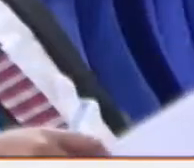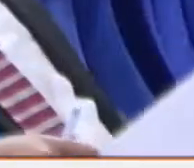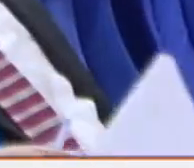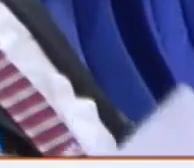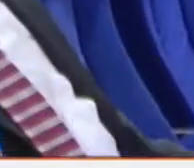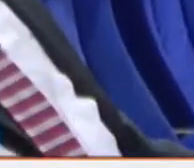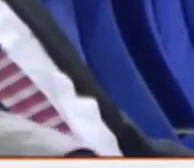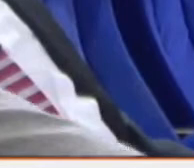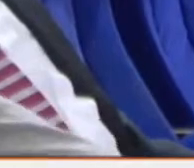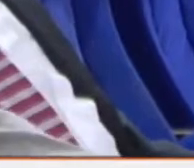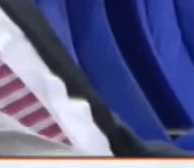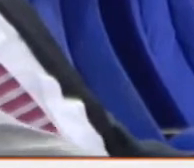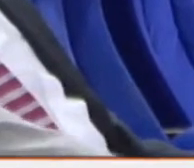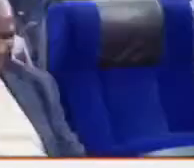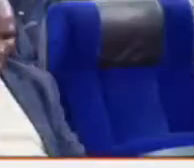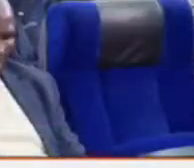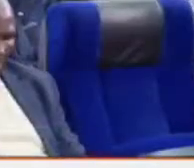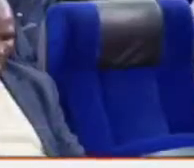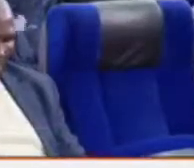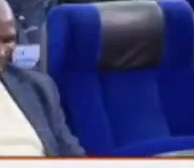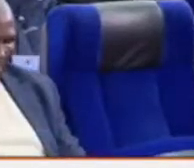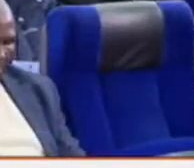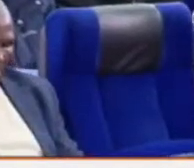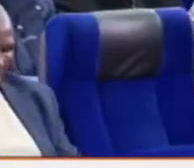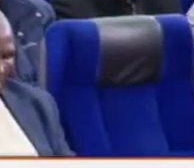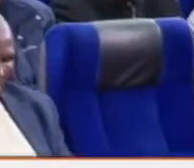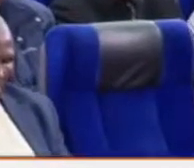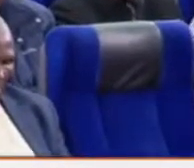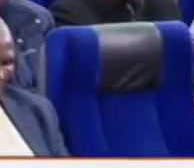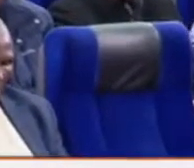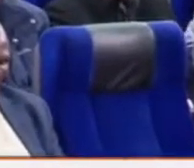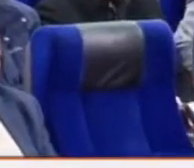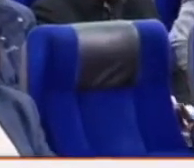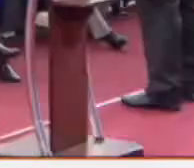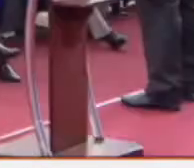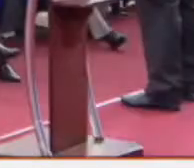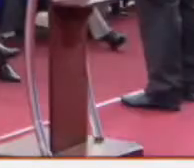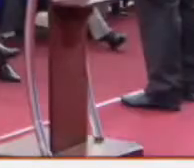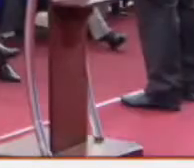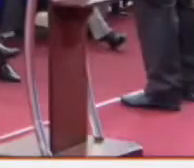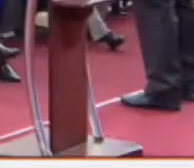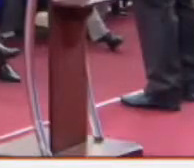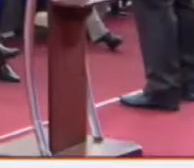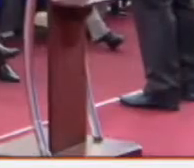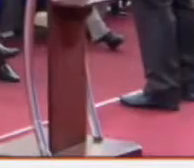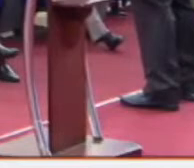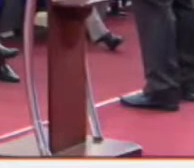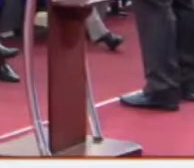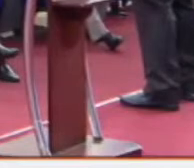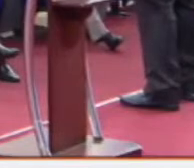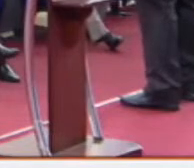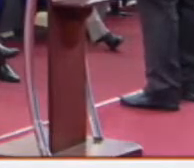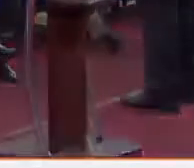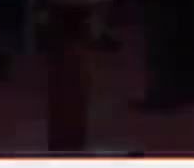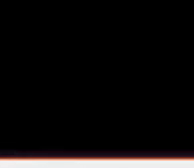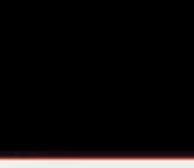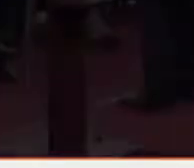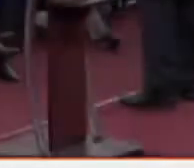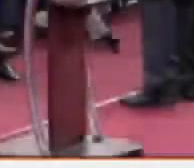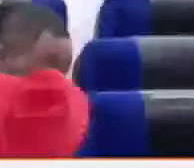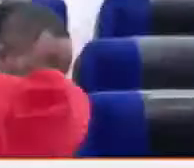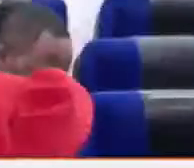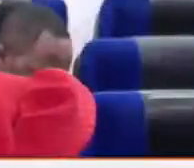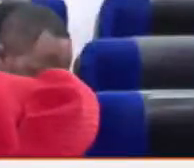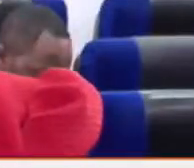Peace and conflict transformation. And elders, in fact, the language we are now using is that. So we are not that easily